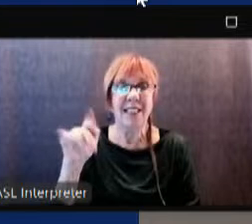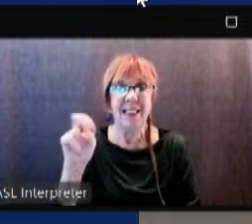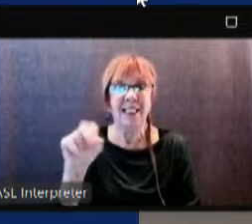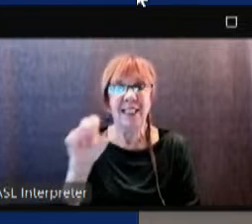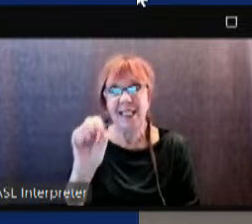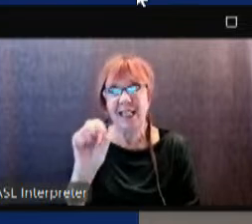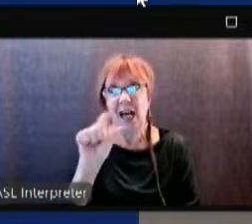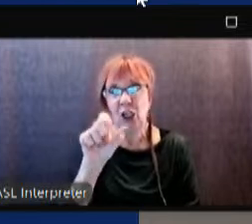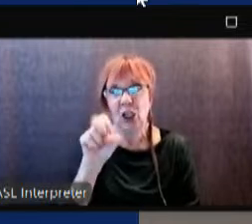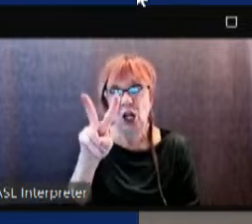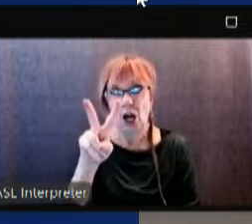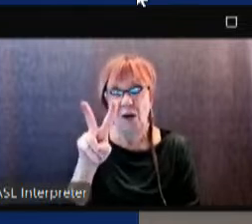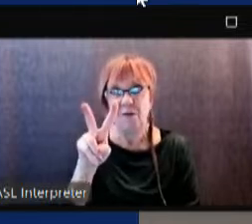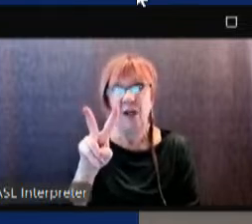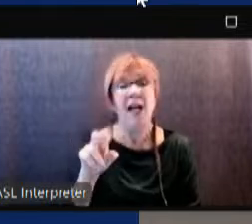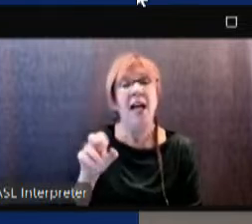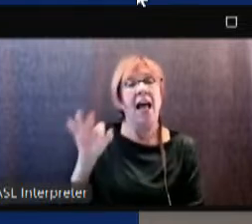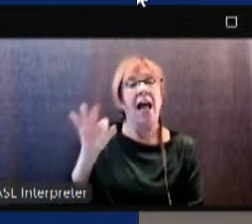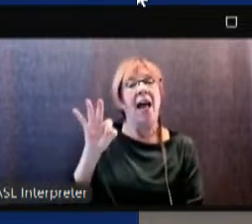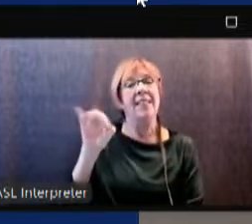call